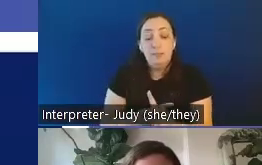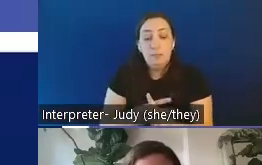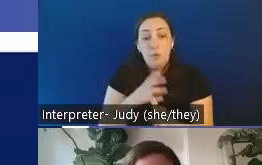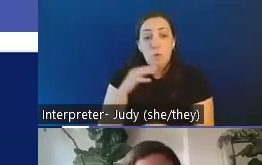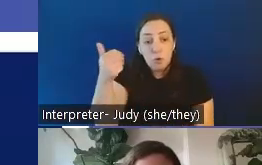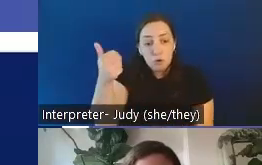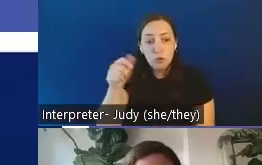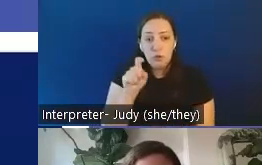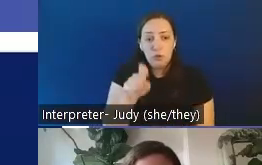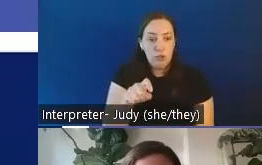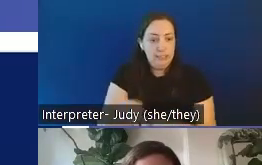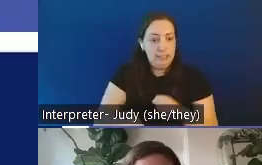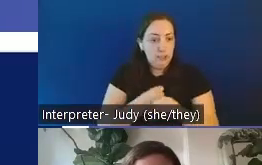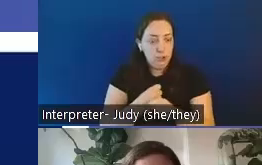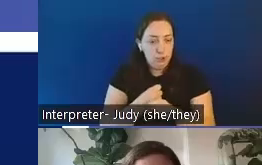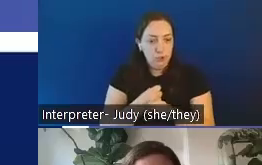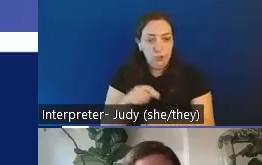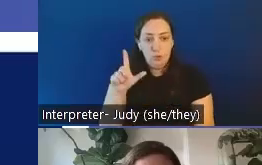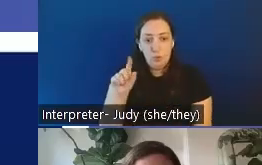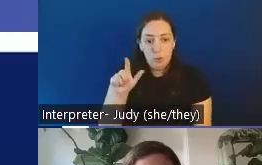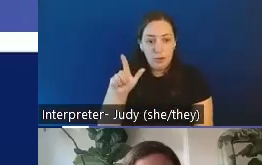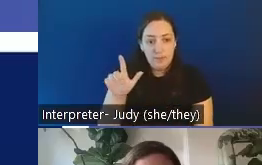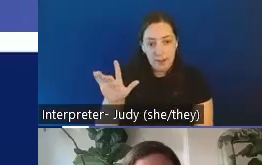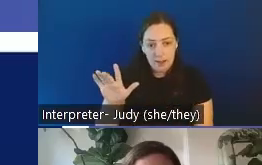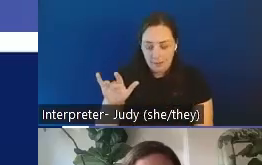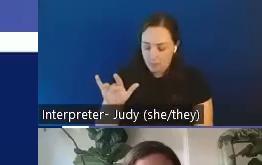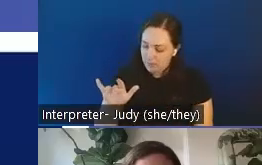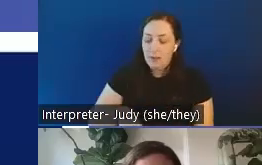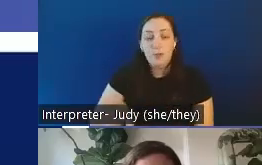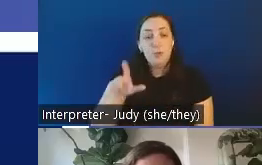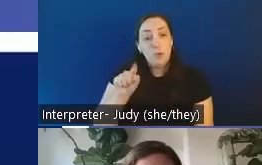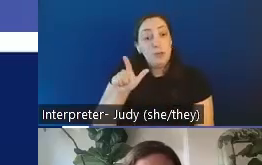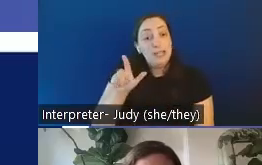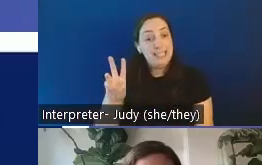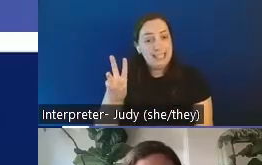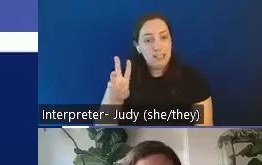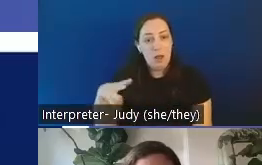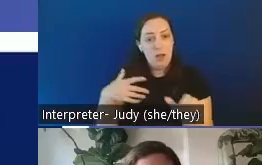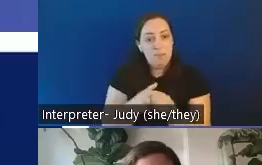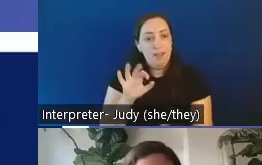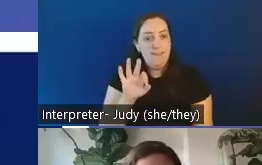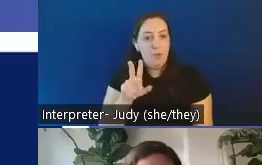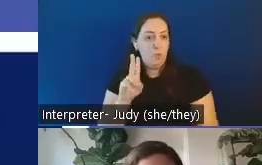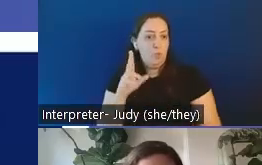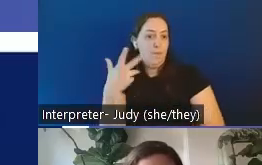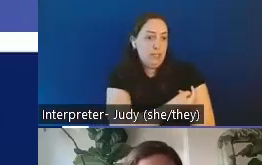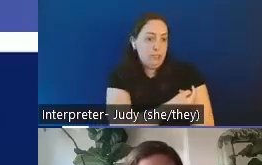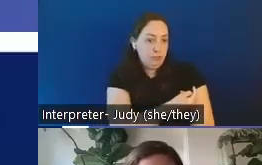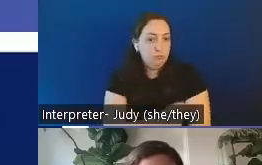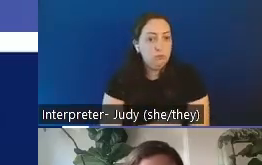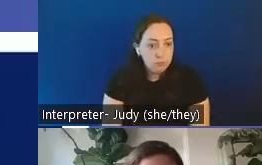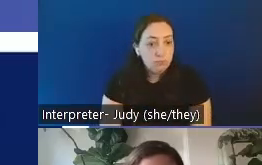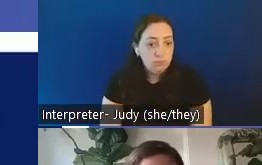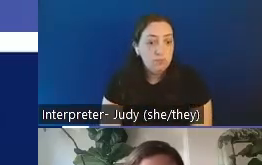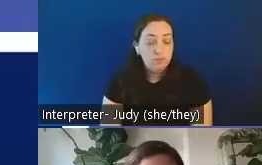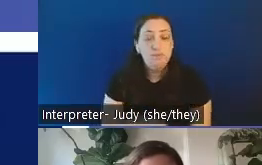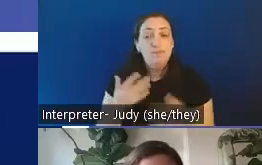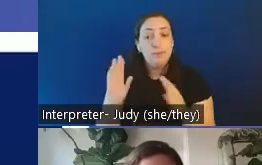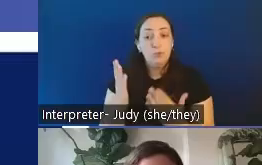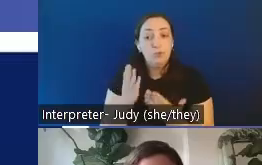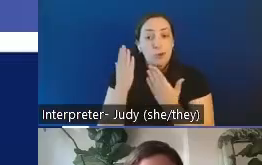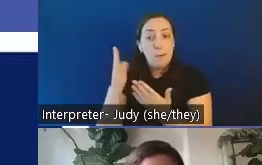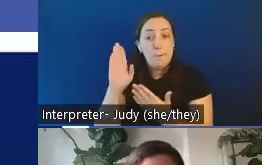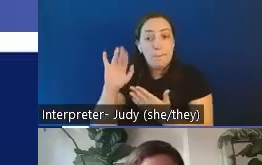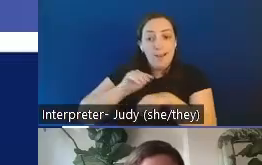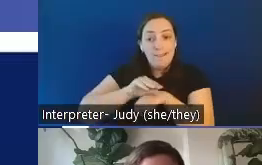year's 25-26 updated flu vaccine. This has been recommended by the Advisory